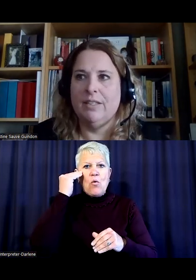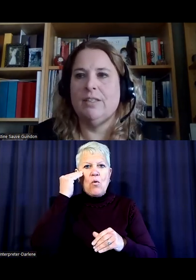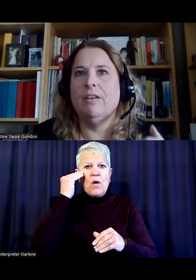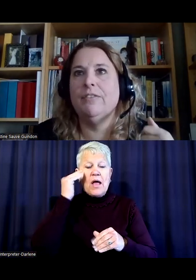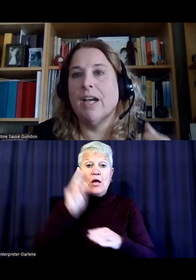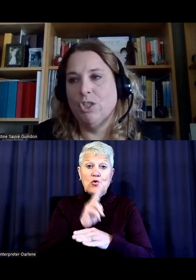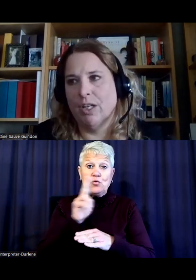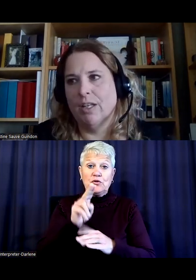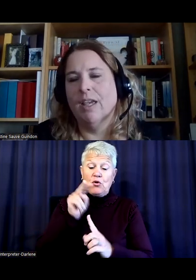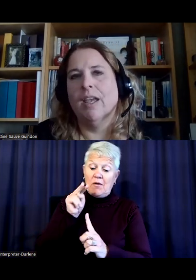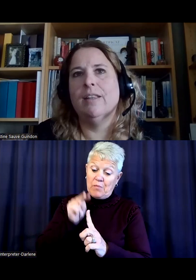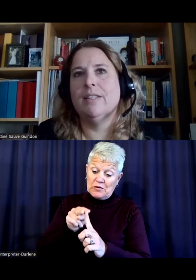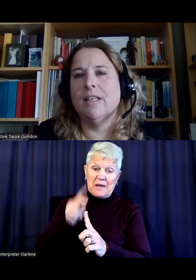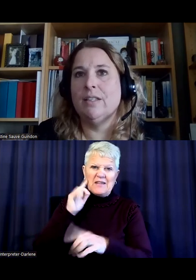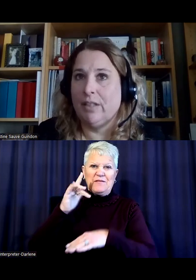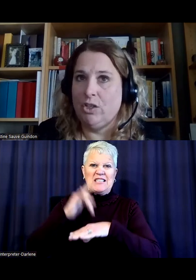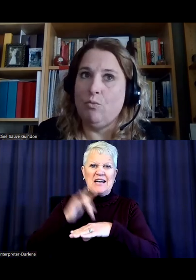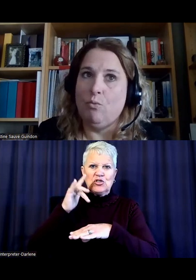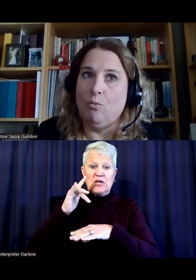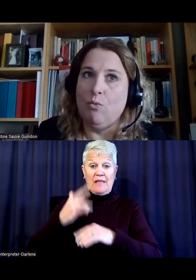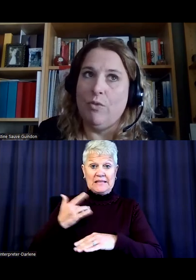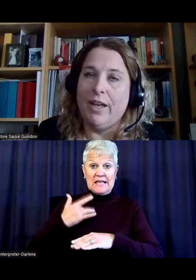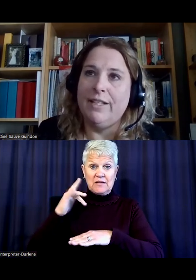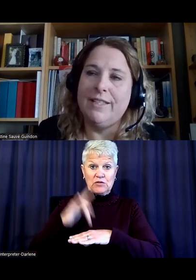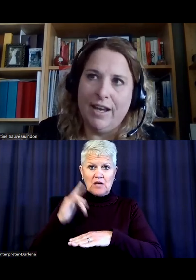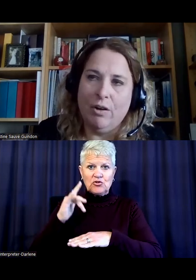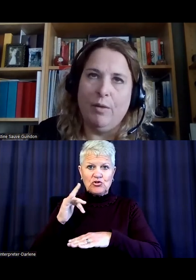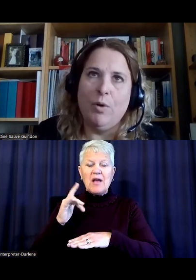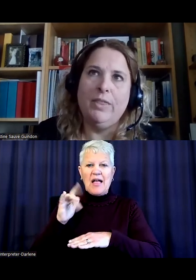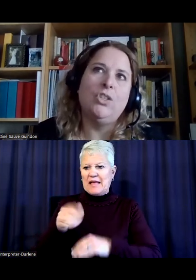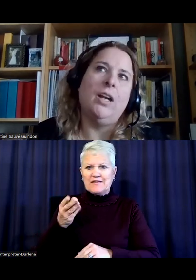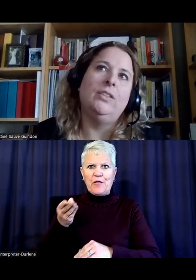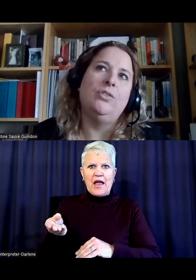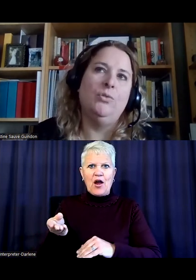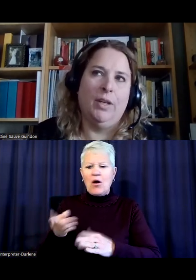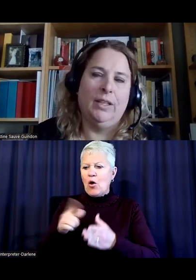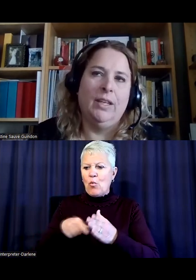your lenses of touching and the sense of touch, that it's there and what the